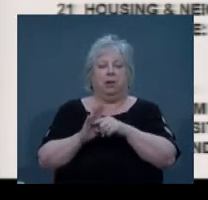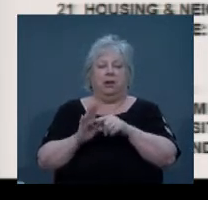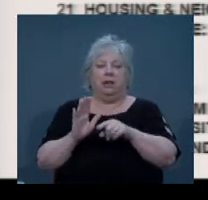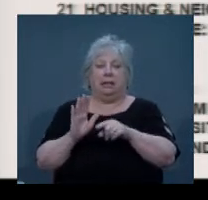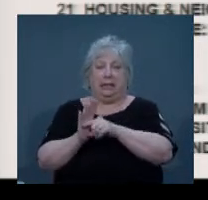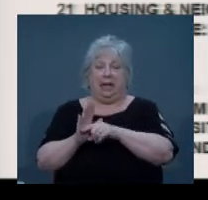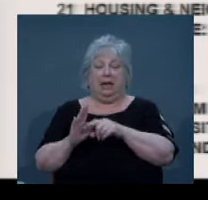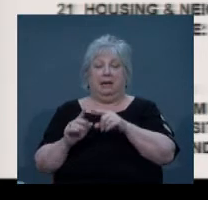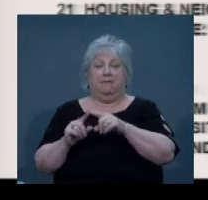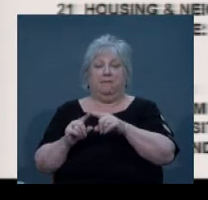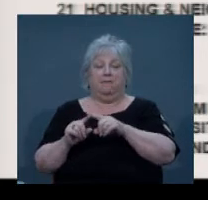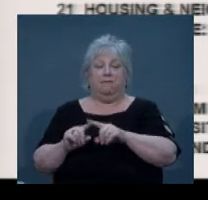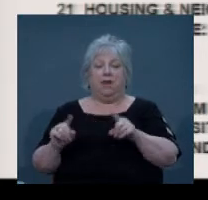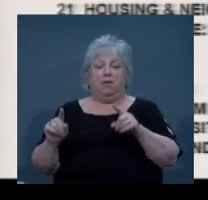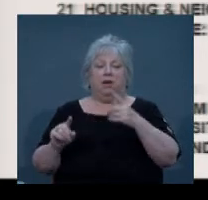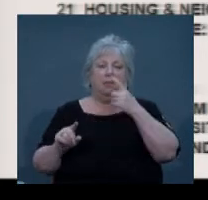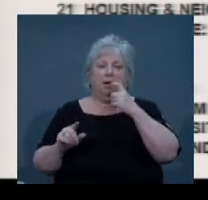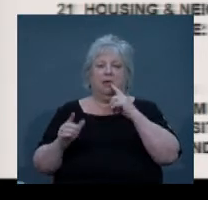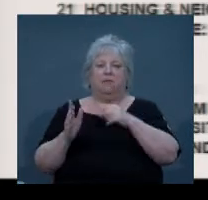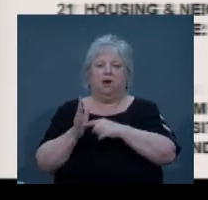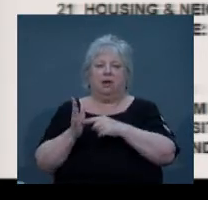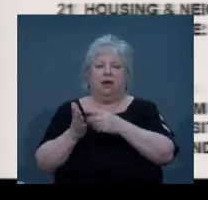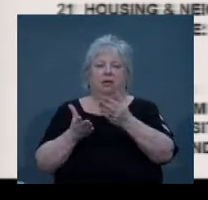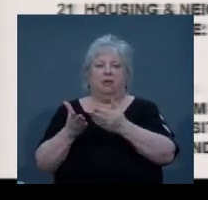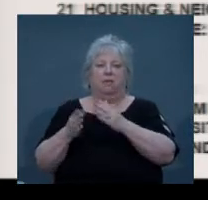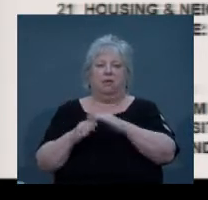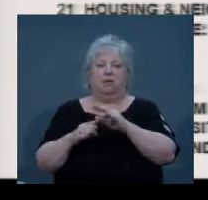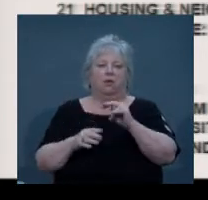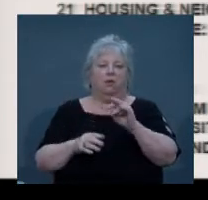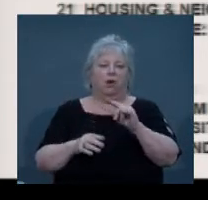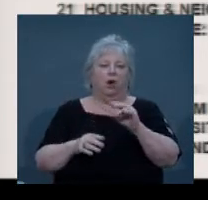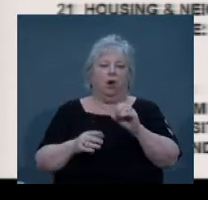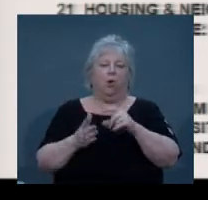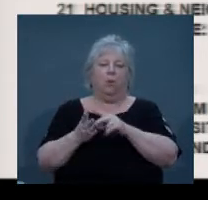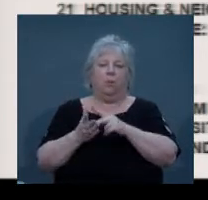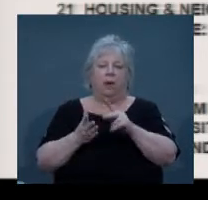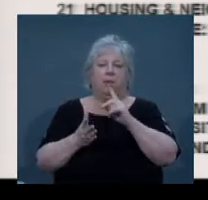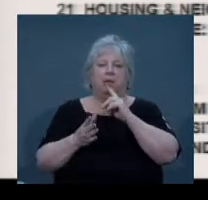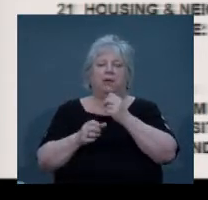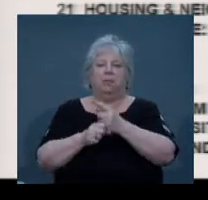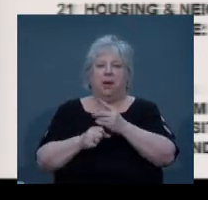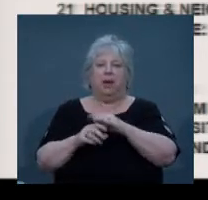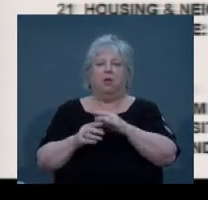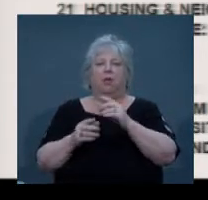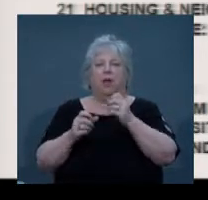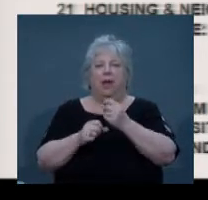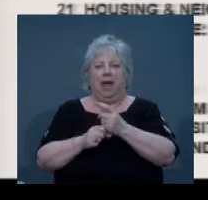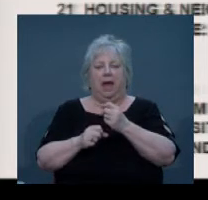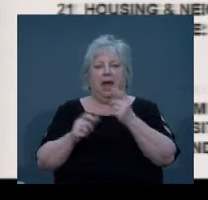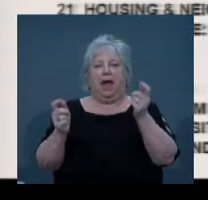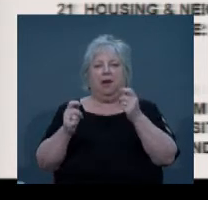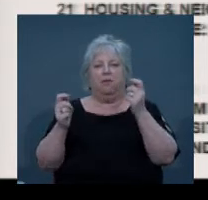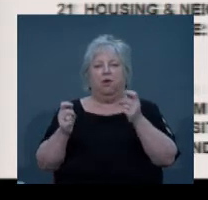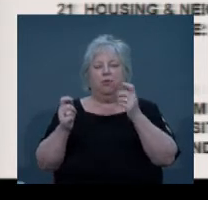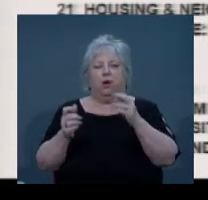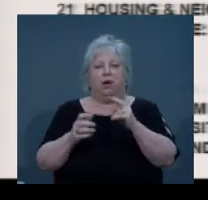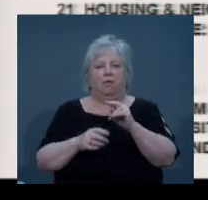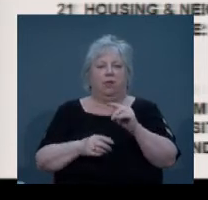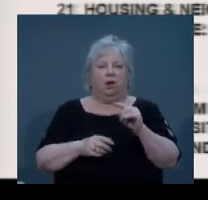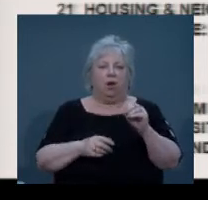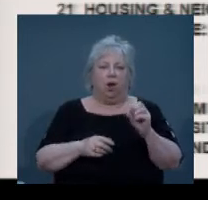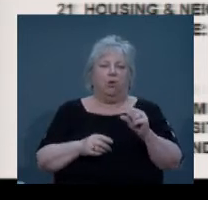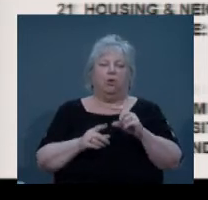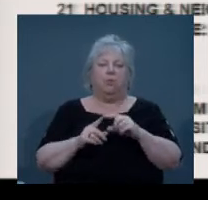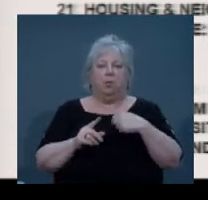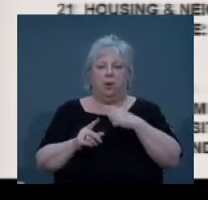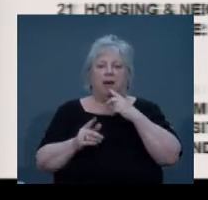due to the timing. Our debt service on our note payments is paid on the anniversary of the notes typically, but we did have